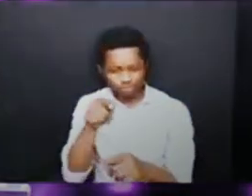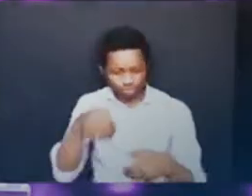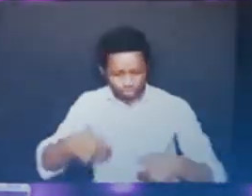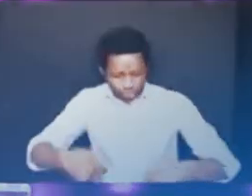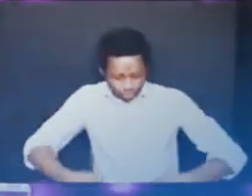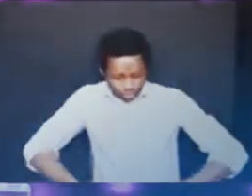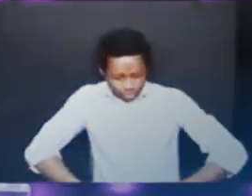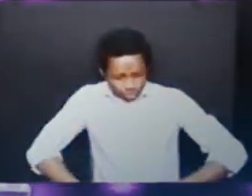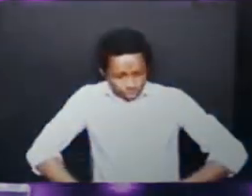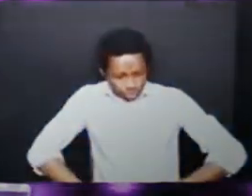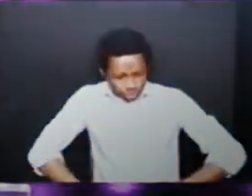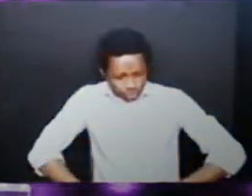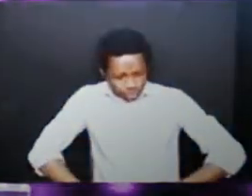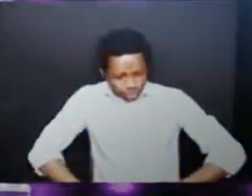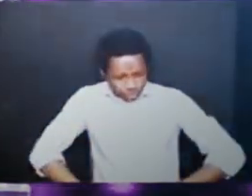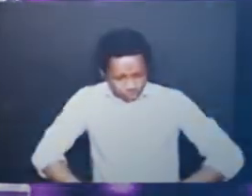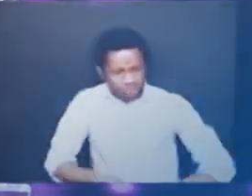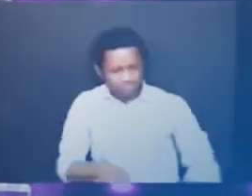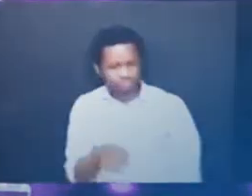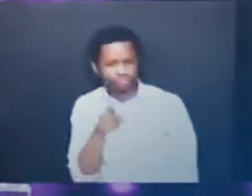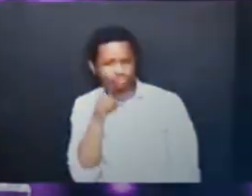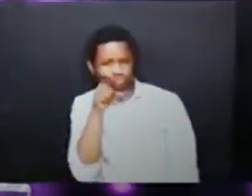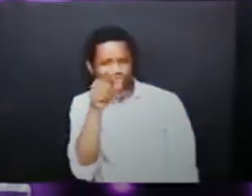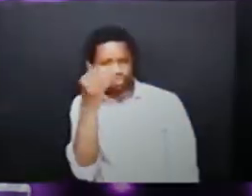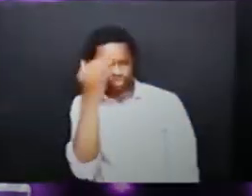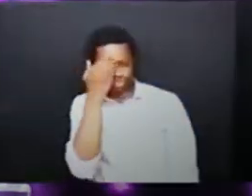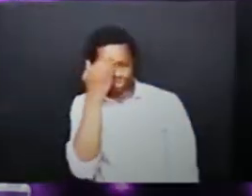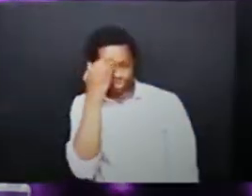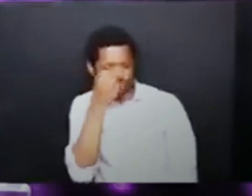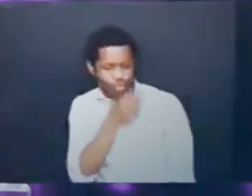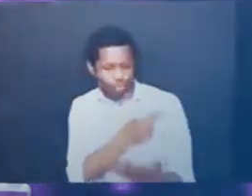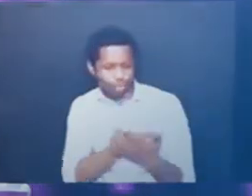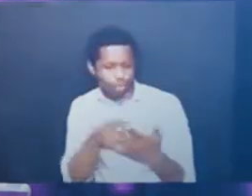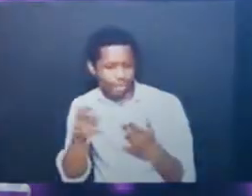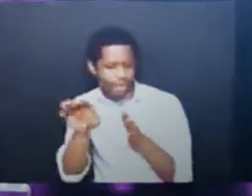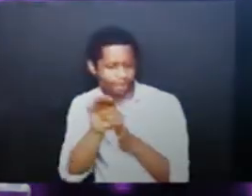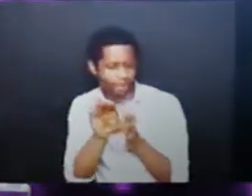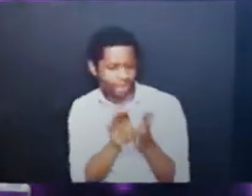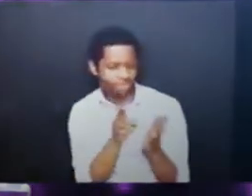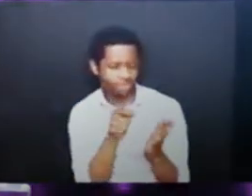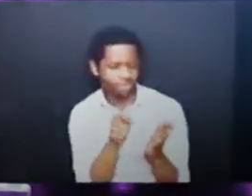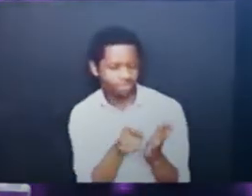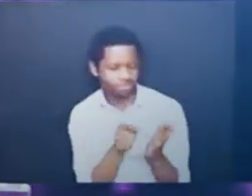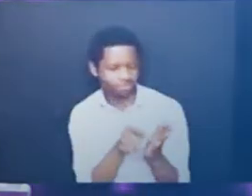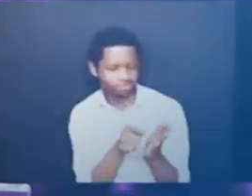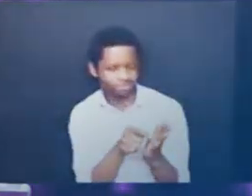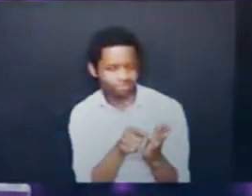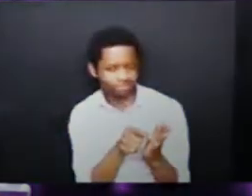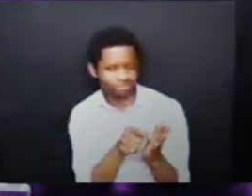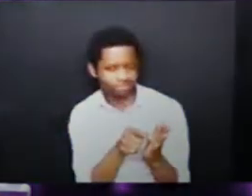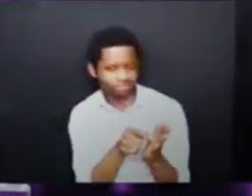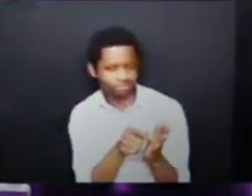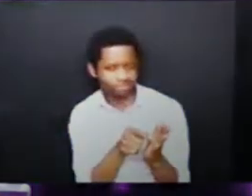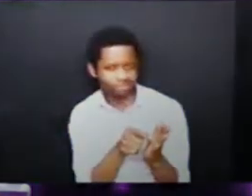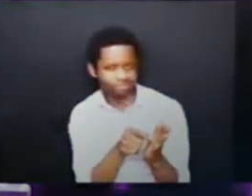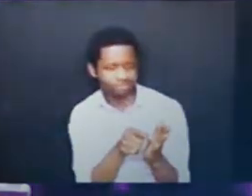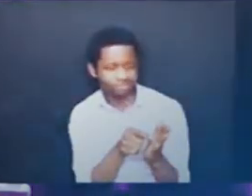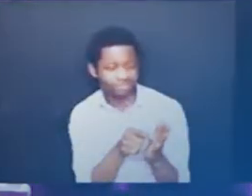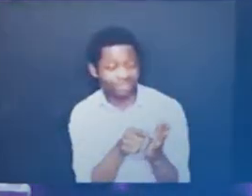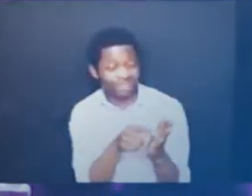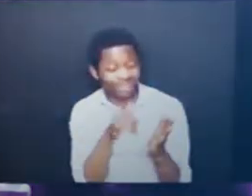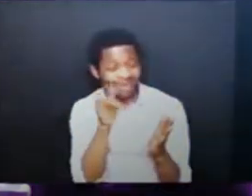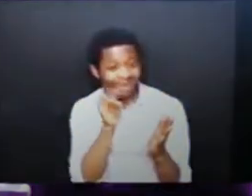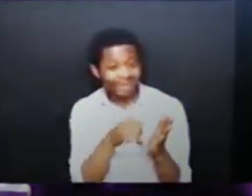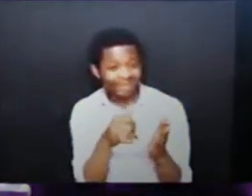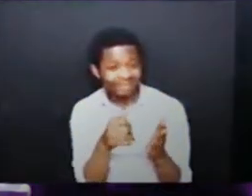age, you have known the holy scriptures, and how and which are